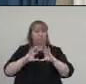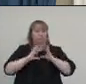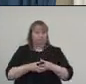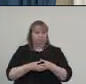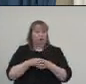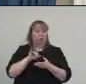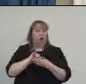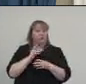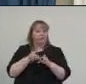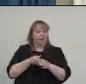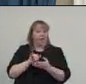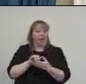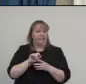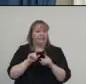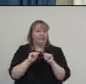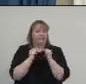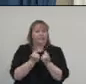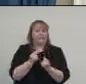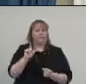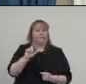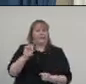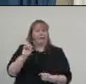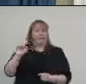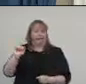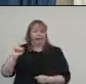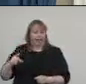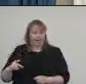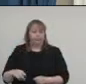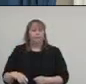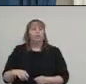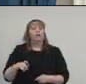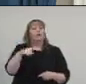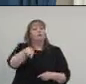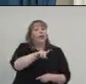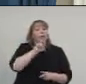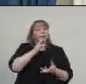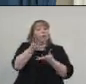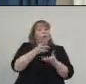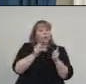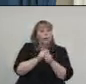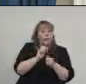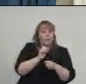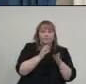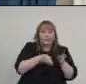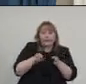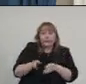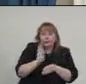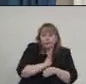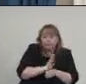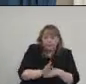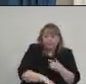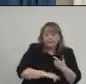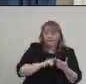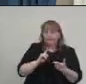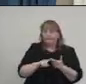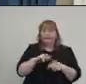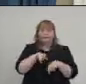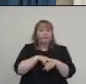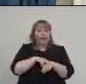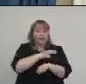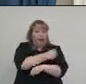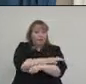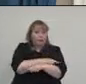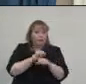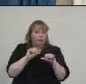industry representatives, work and labor organizations, public health authorities, the Nevada Hospital Association,